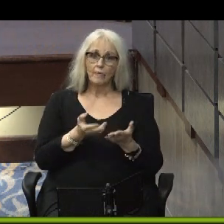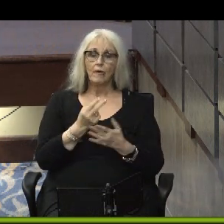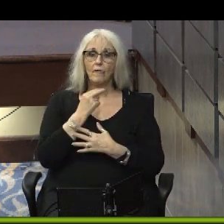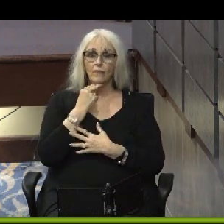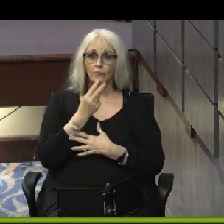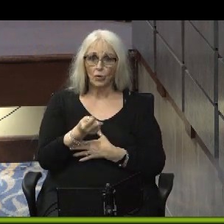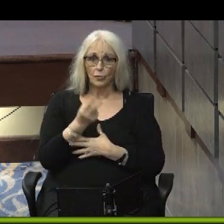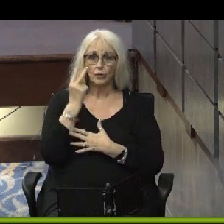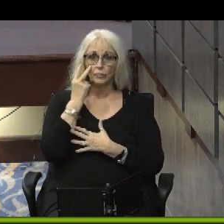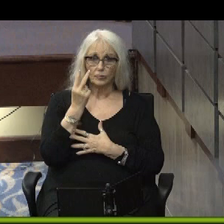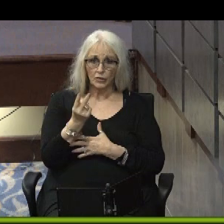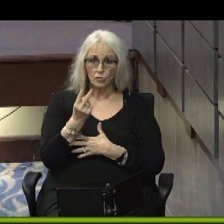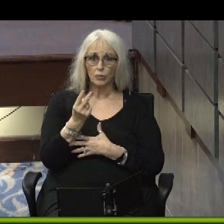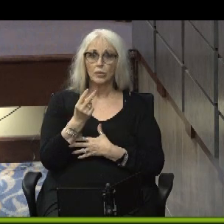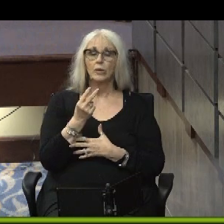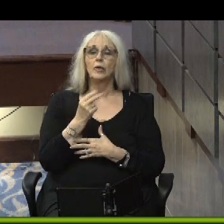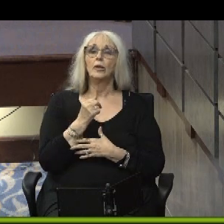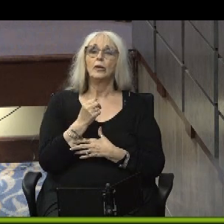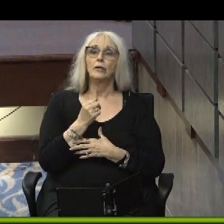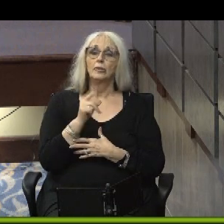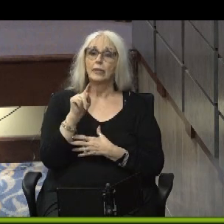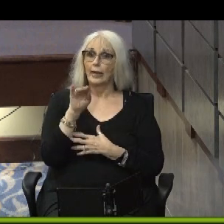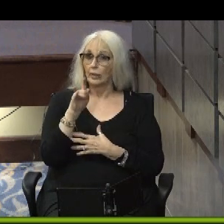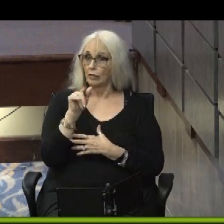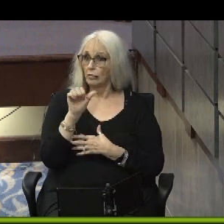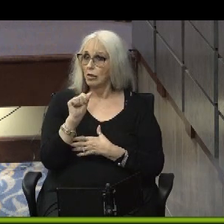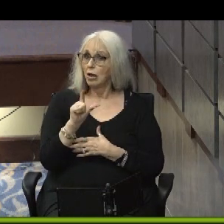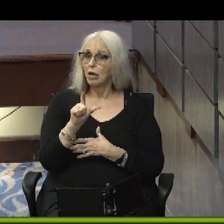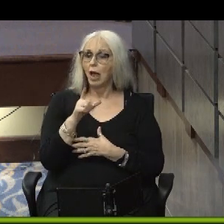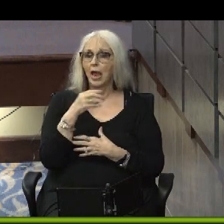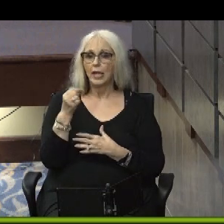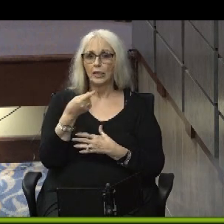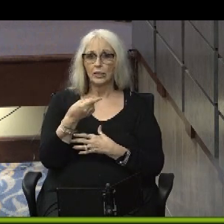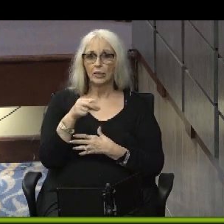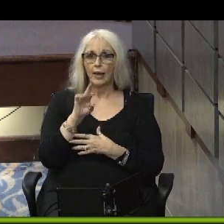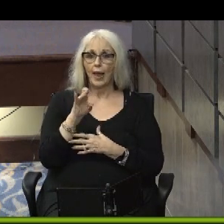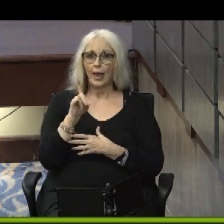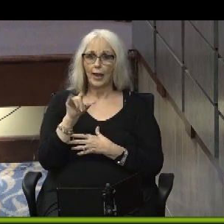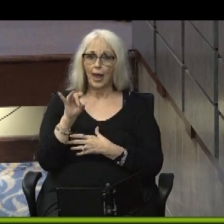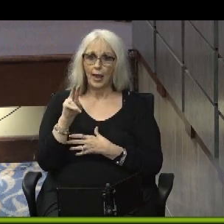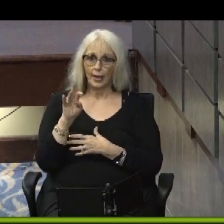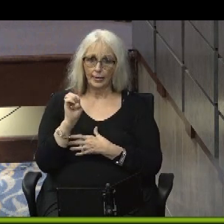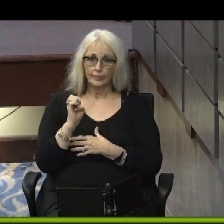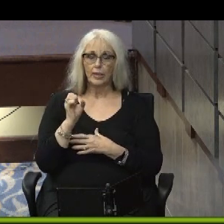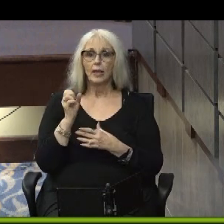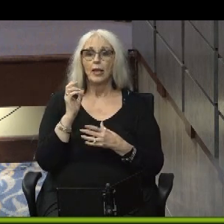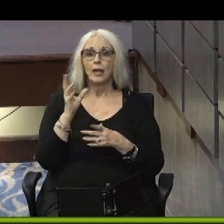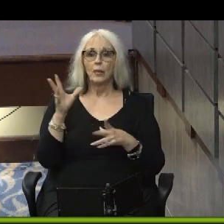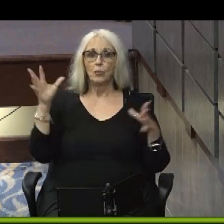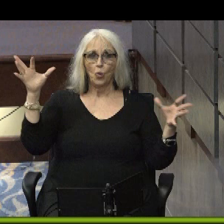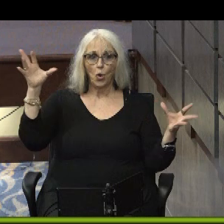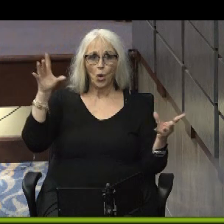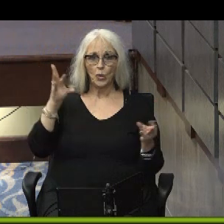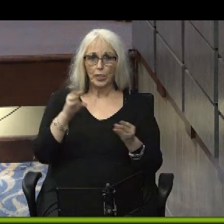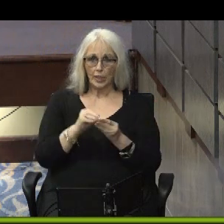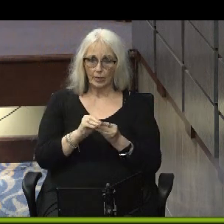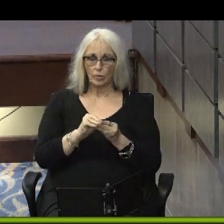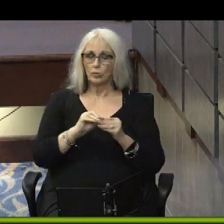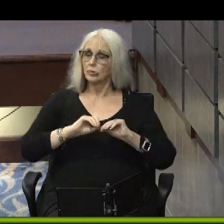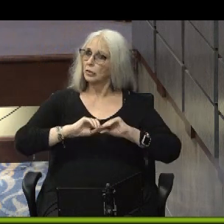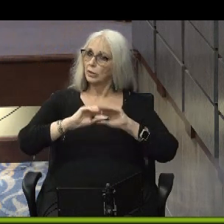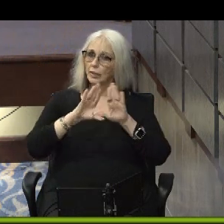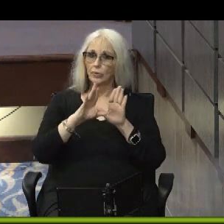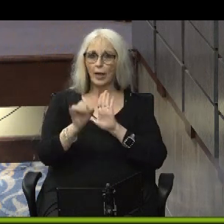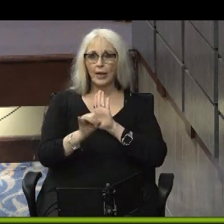tactical elements to include brand positioning, taglines, and guidelines, and create and deliver a cohesive and detailed brand